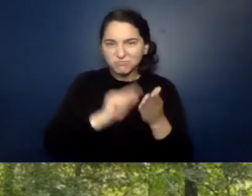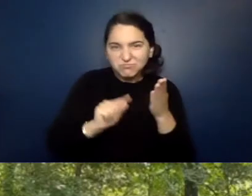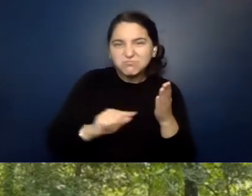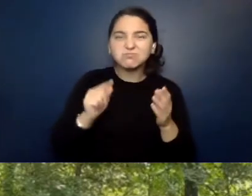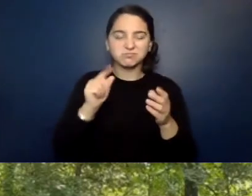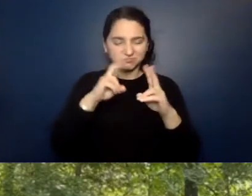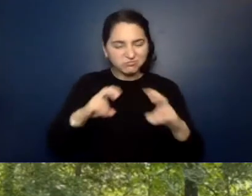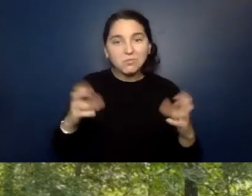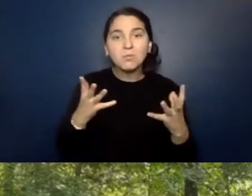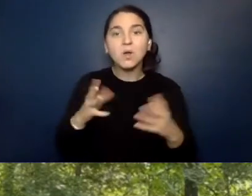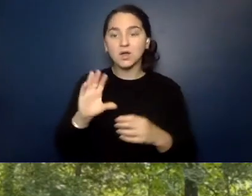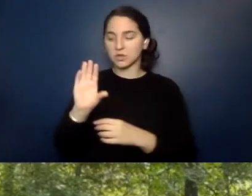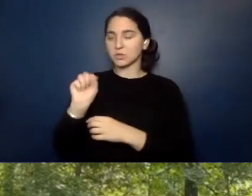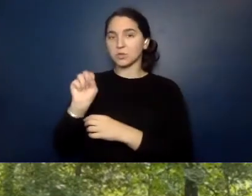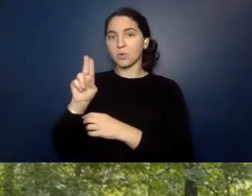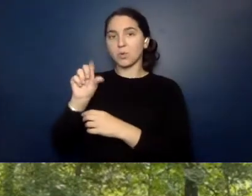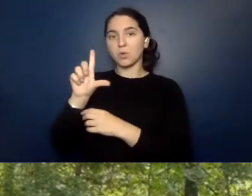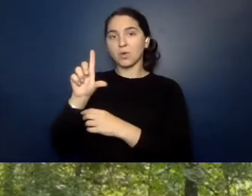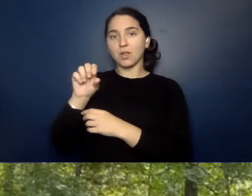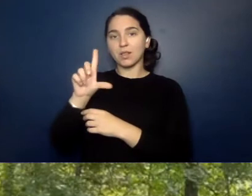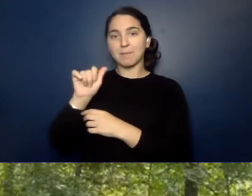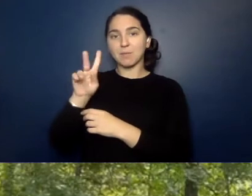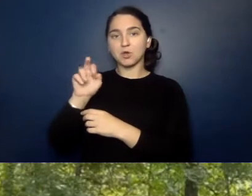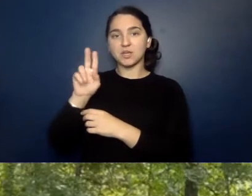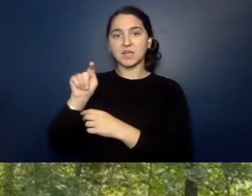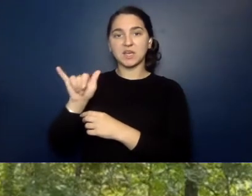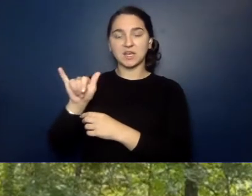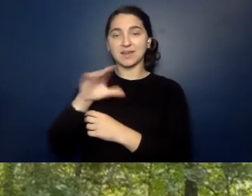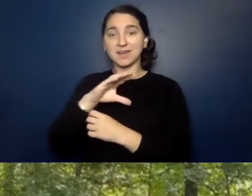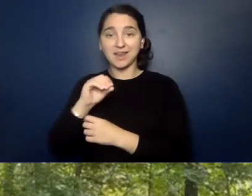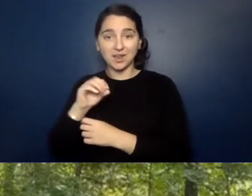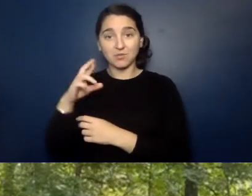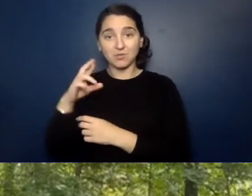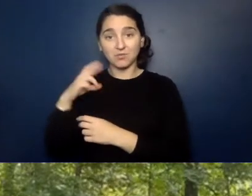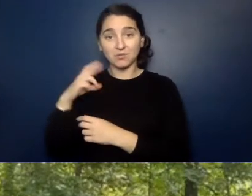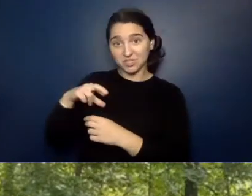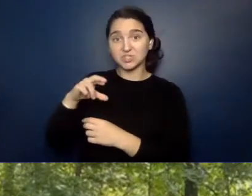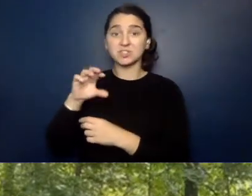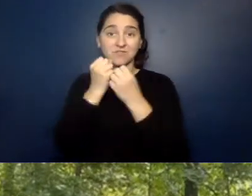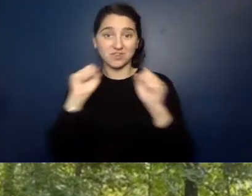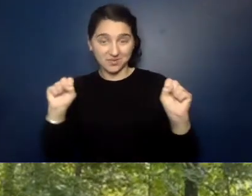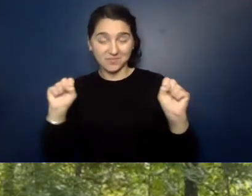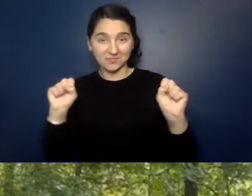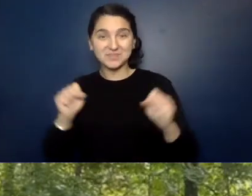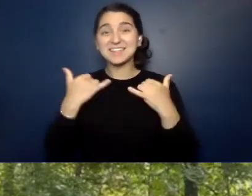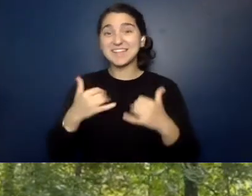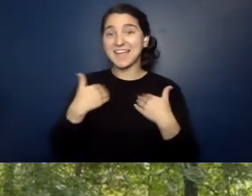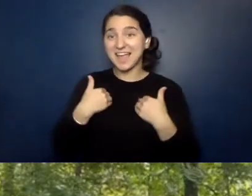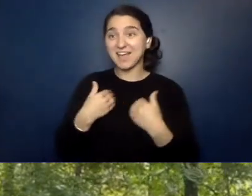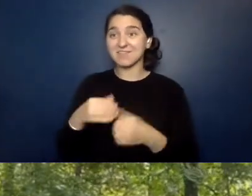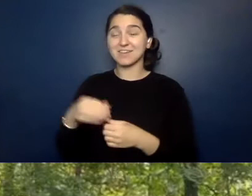we are blessed by a word brought to us by Douglas Avilesbernal, who is the executive minister of the